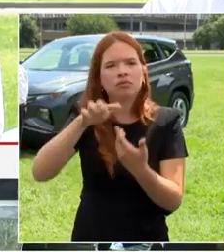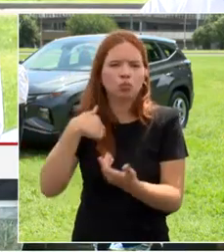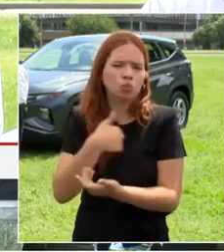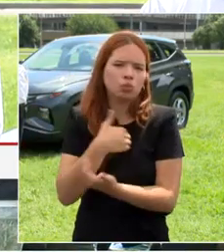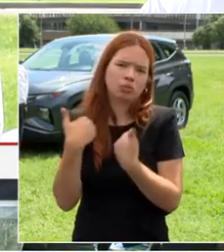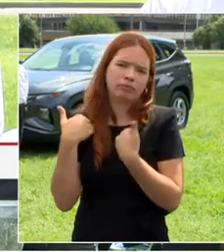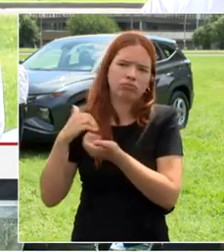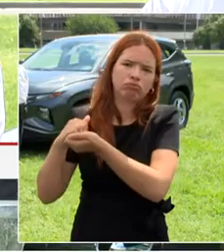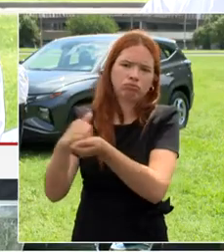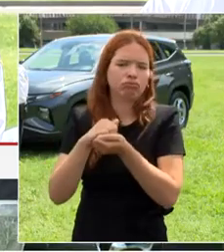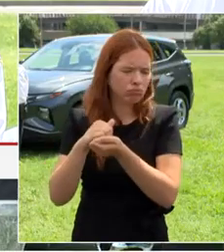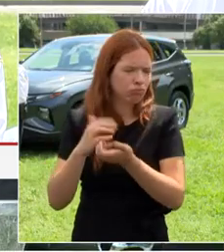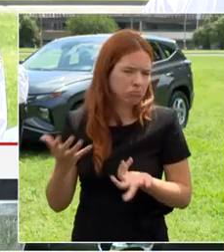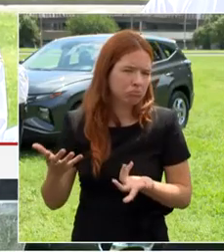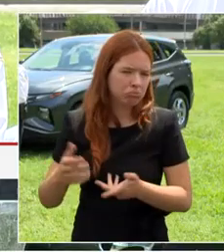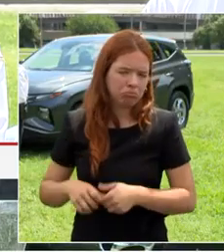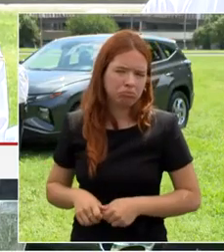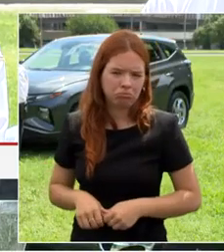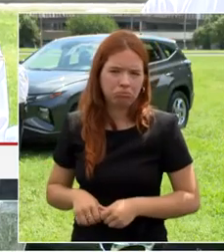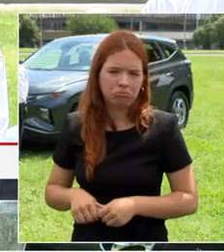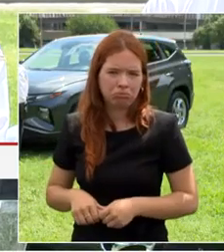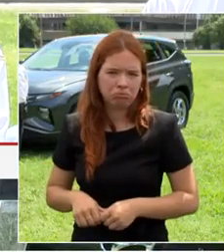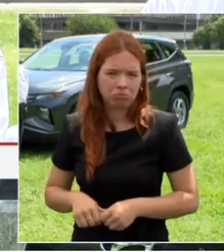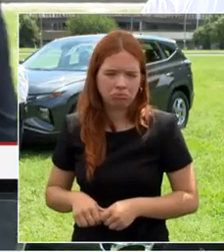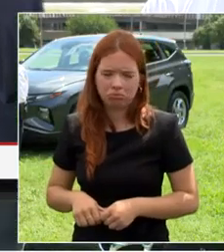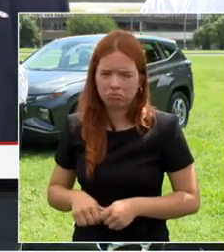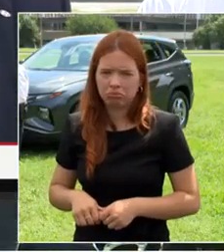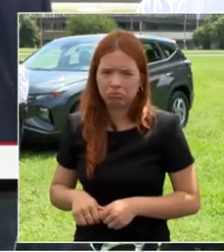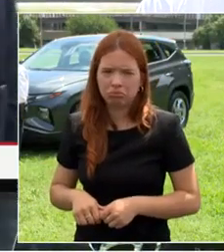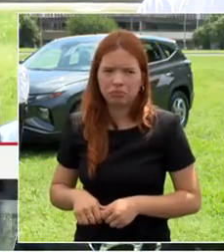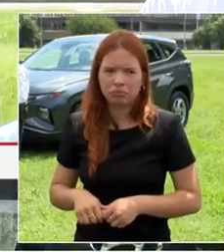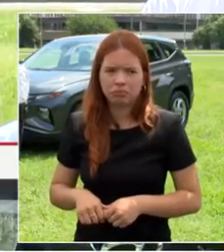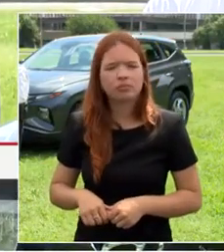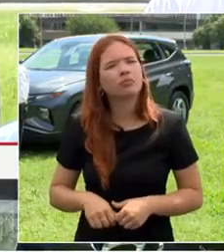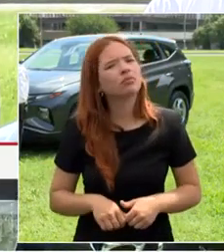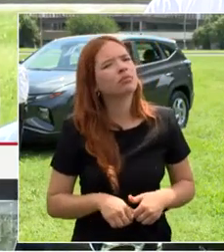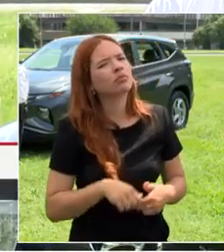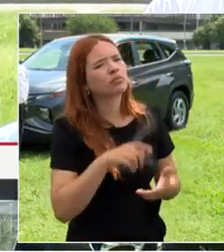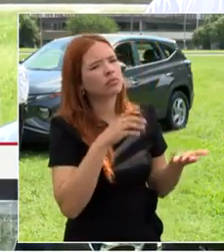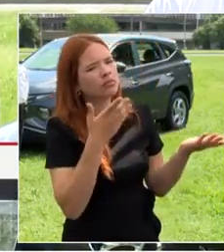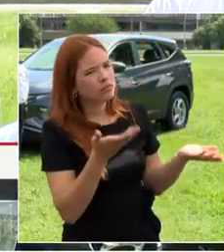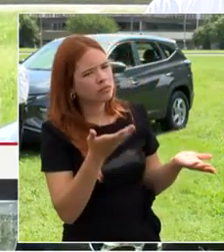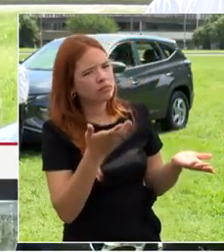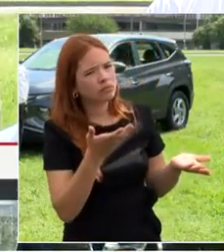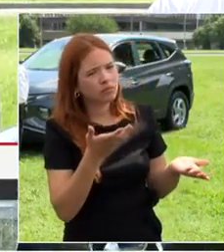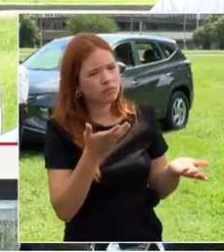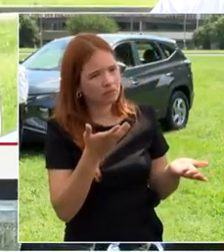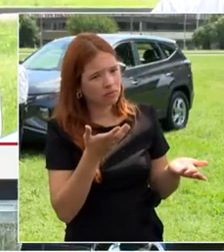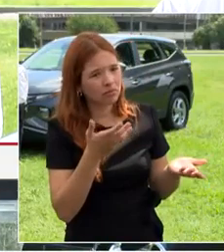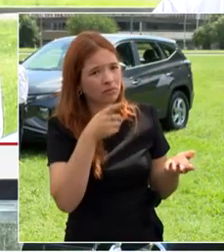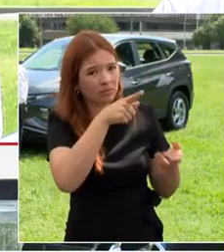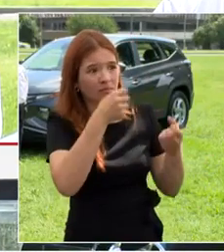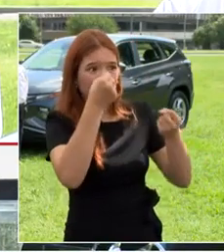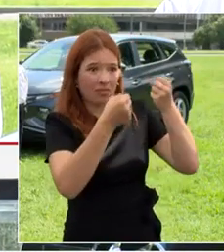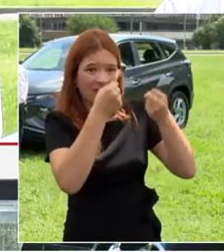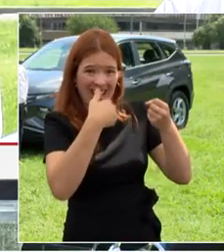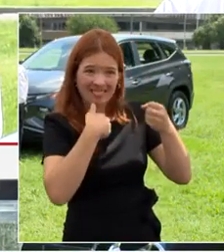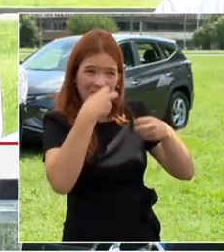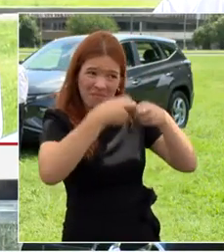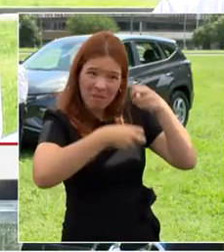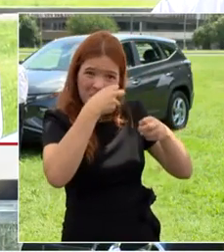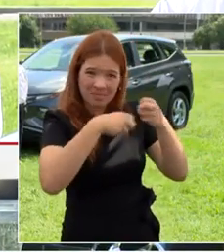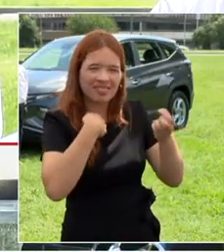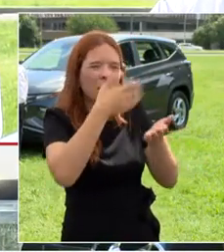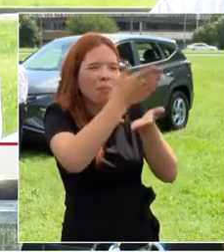team behind you with get you an exact answer on that. With the parts as a result of these thefts? I think just